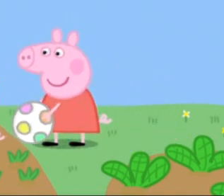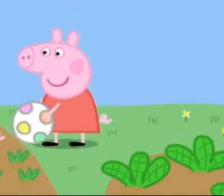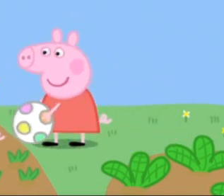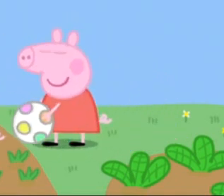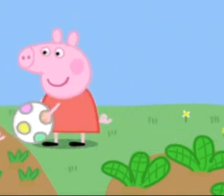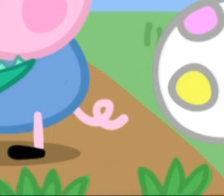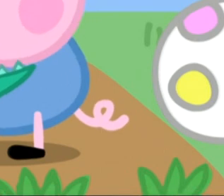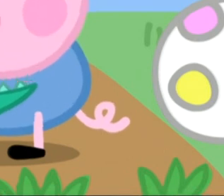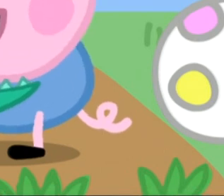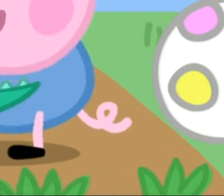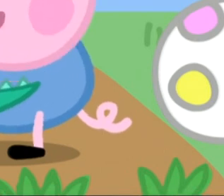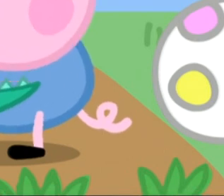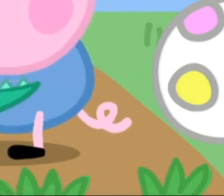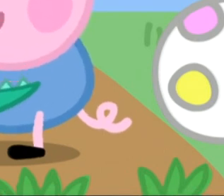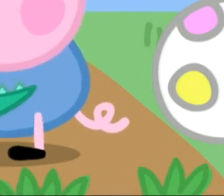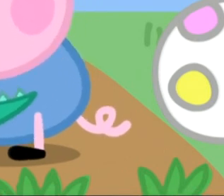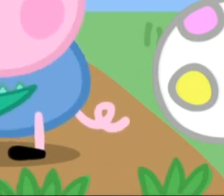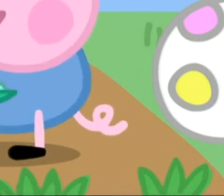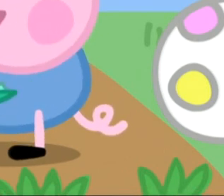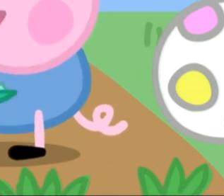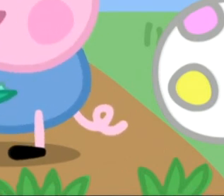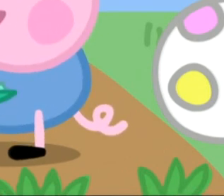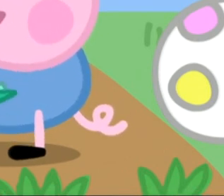What's this? Dinosaur.